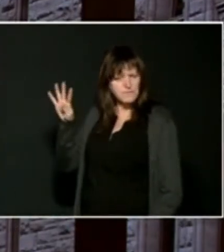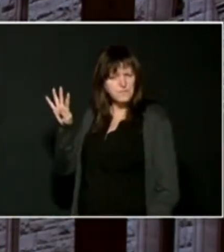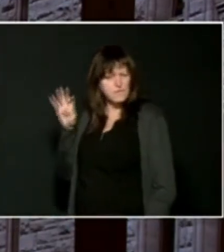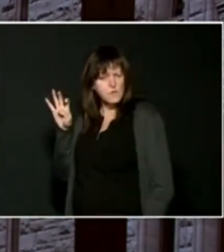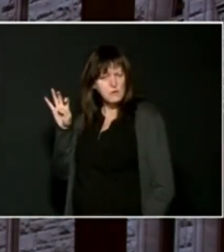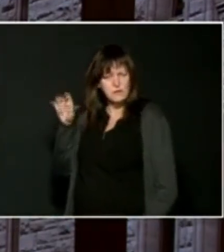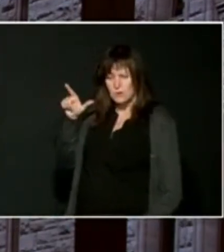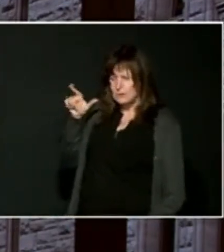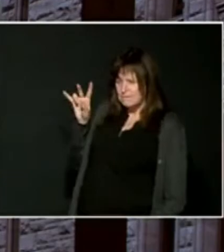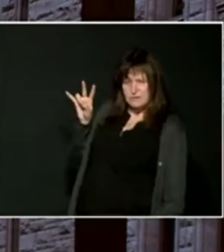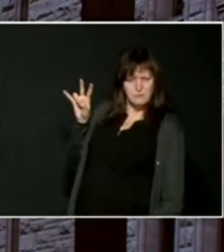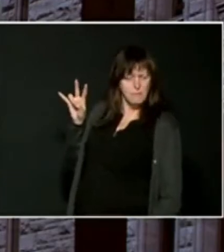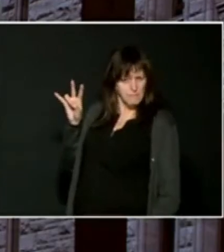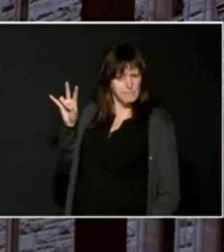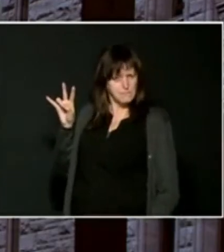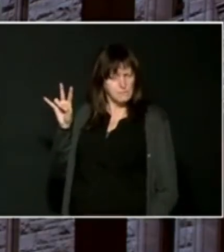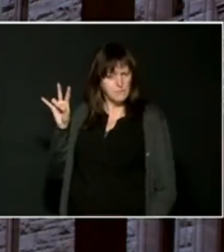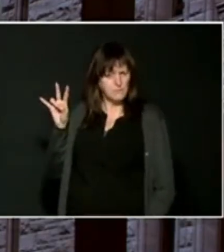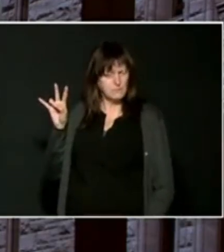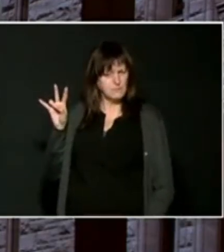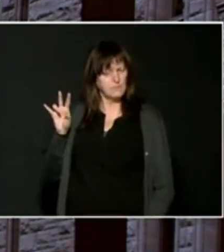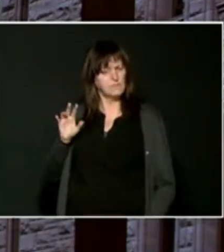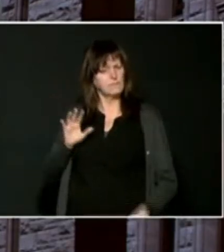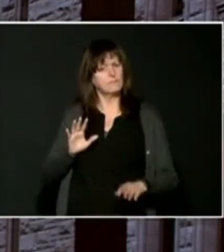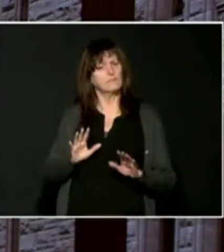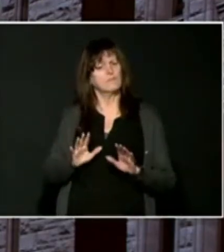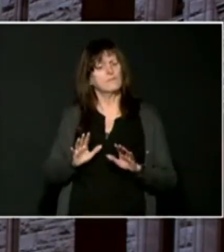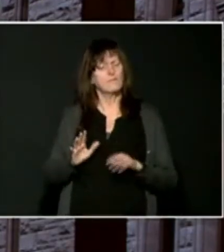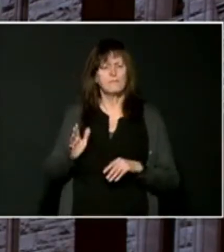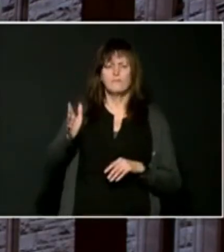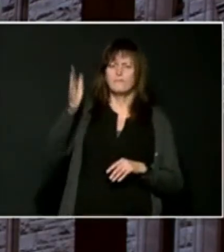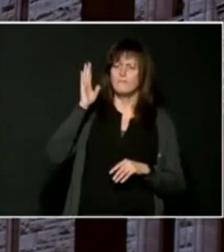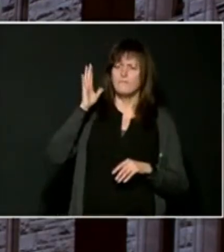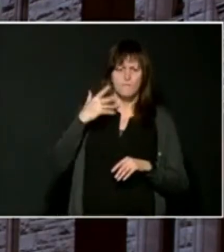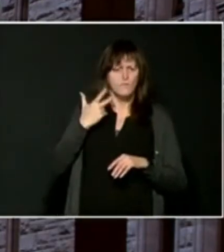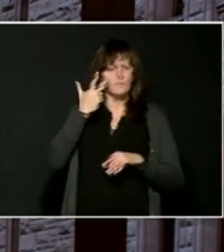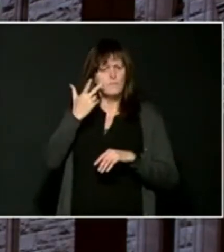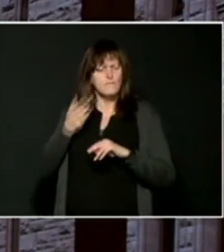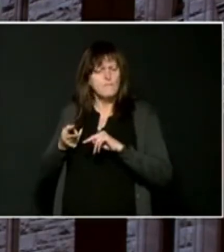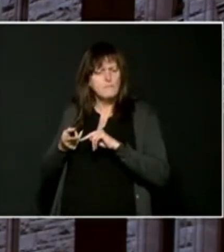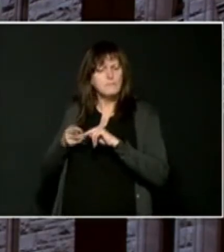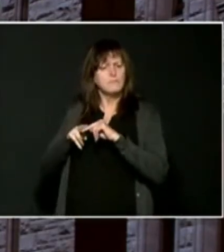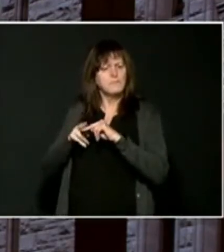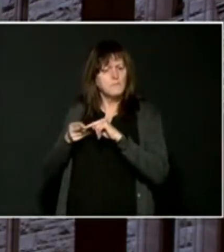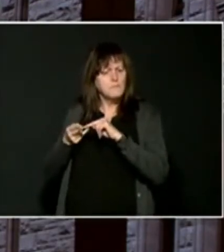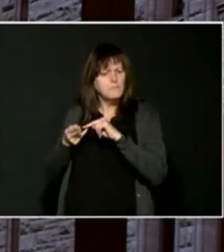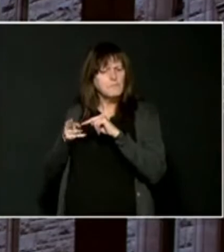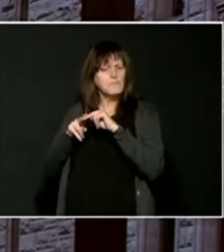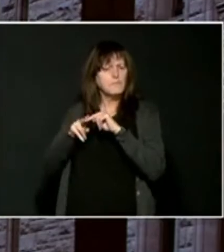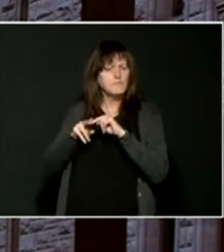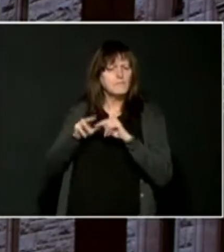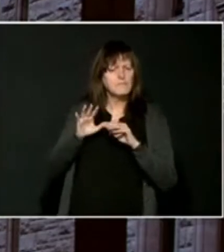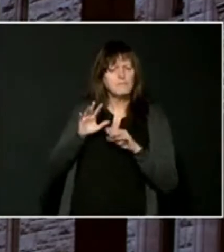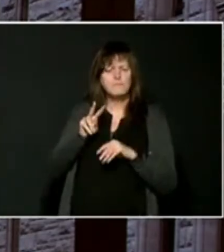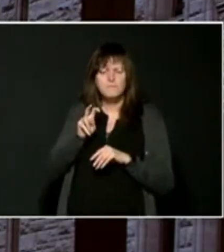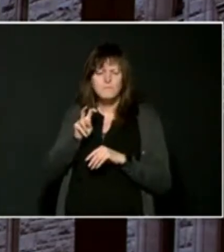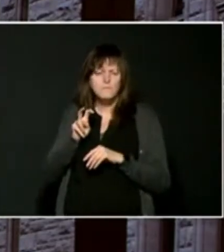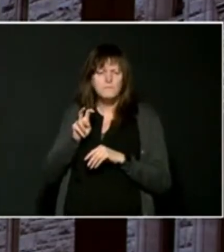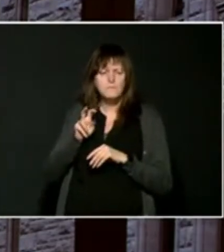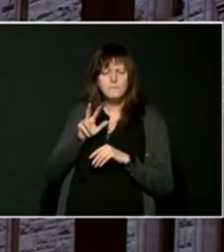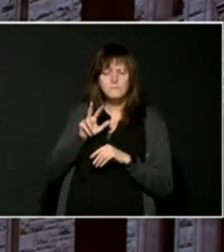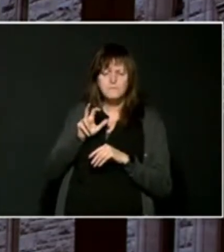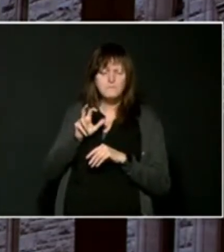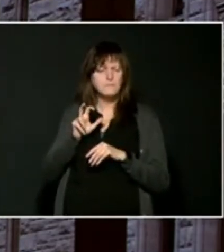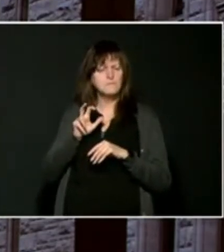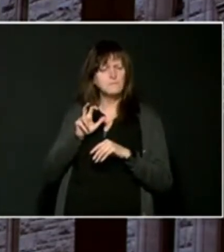1,427. In the past, we saw that increase, as in the 2 weeks ago, of about 200 to 300 a week.